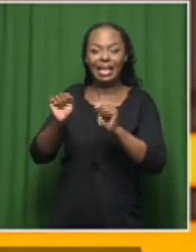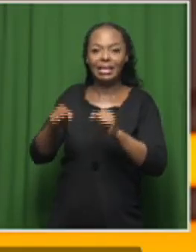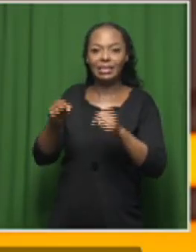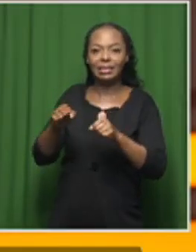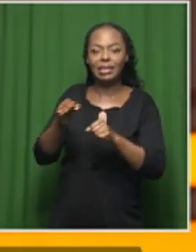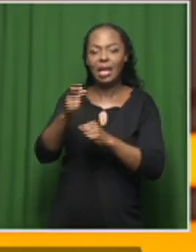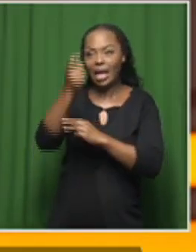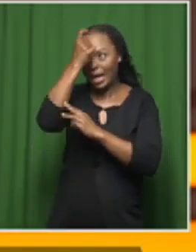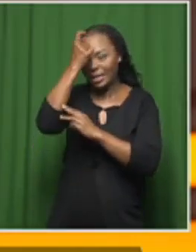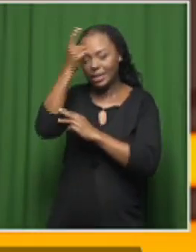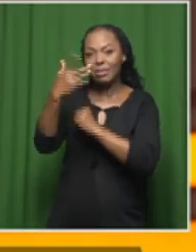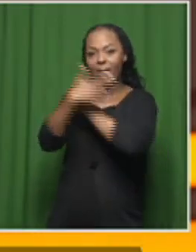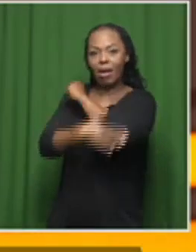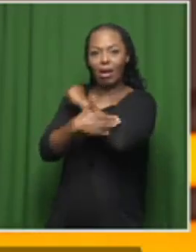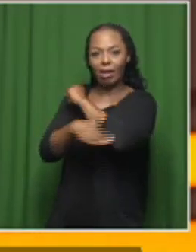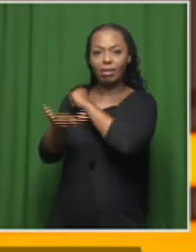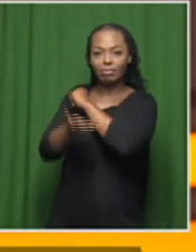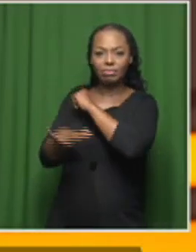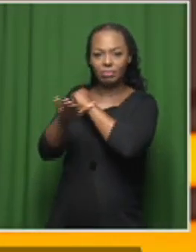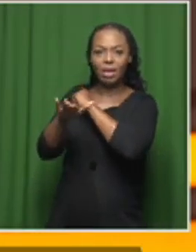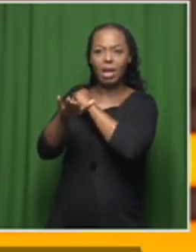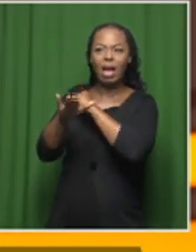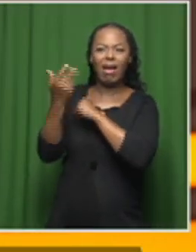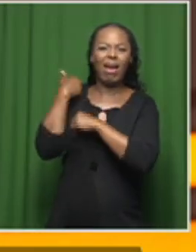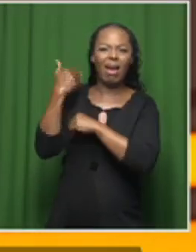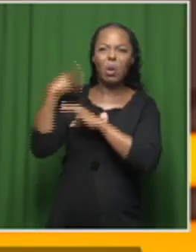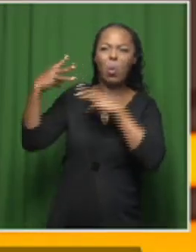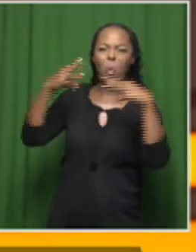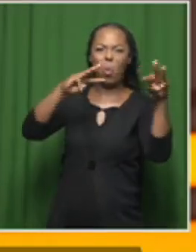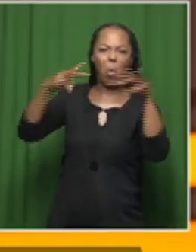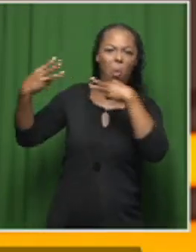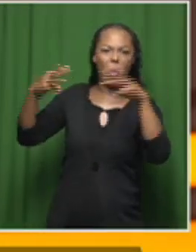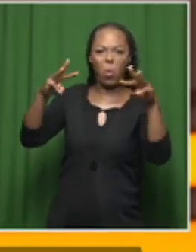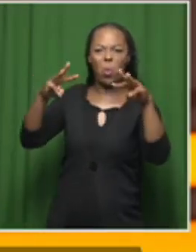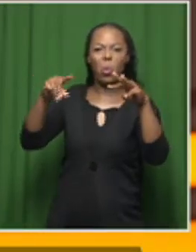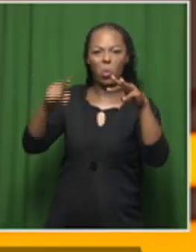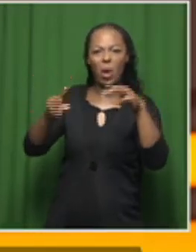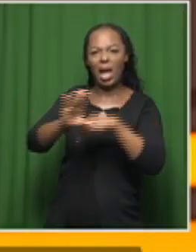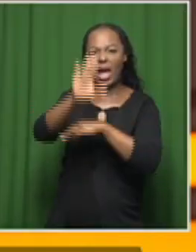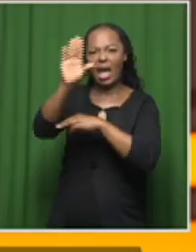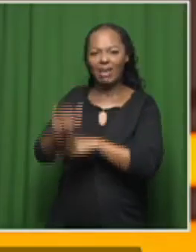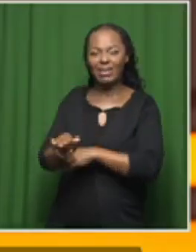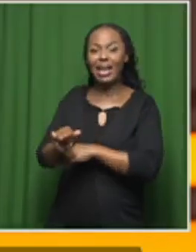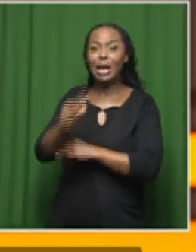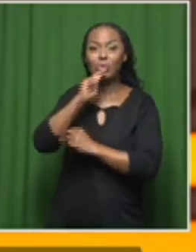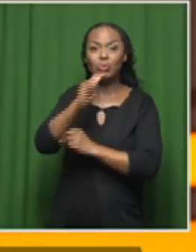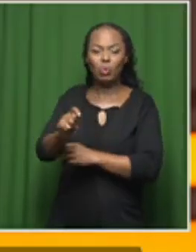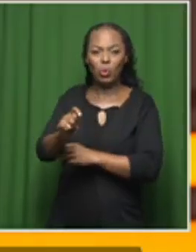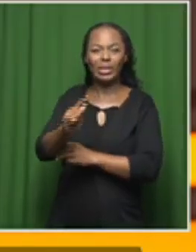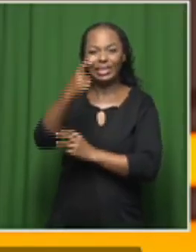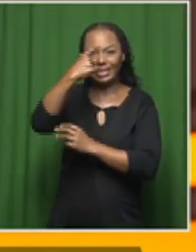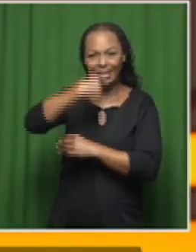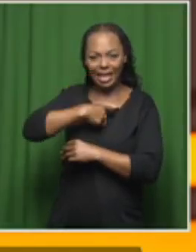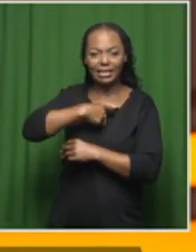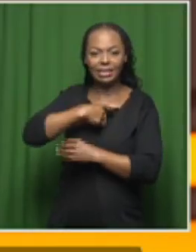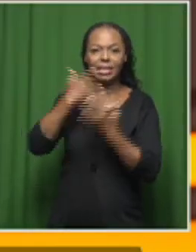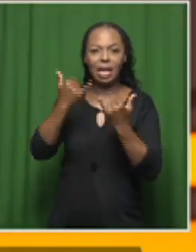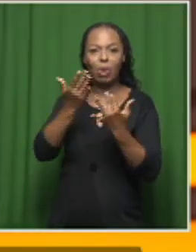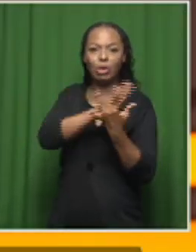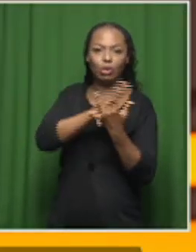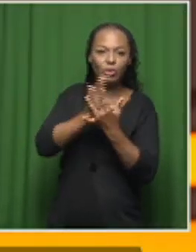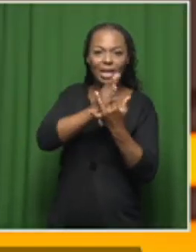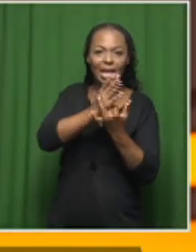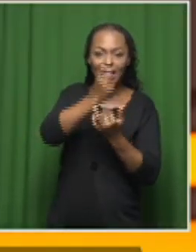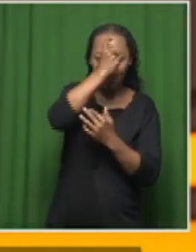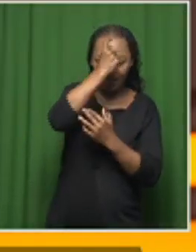but in those days, there were wars, you know, in Africa. And this is, sadly, it's a war between Egypt and